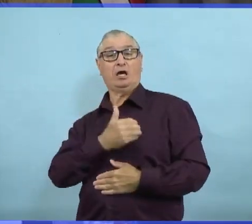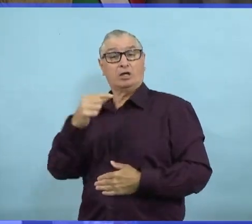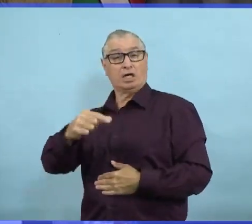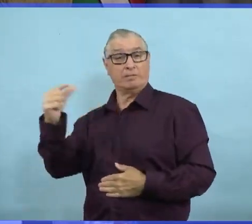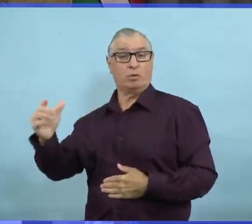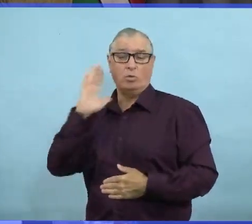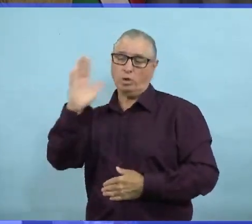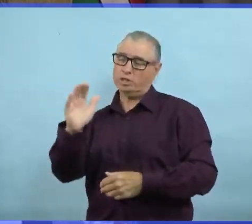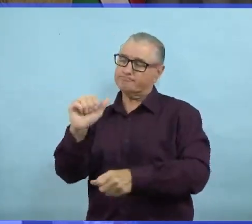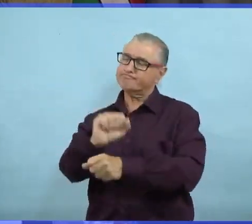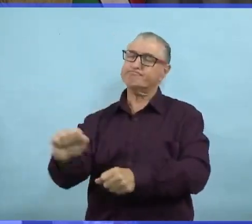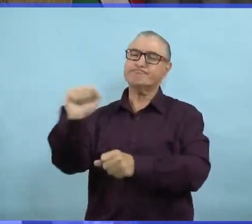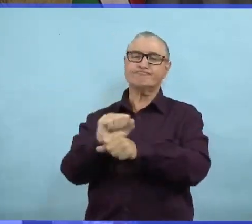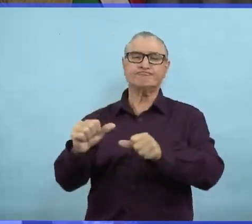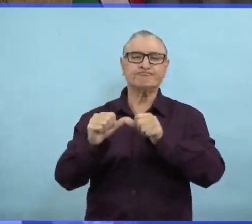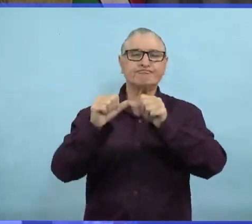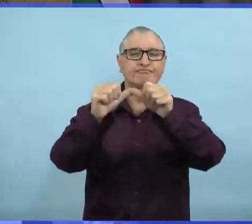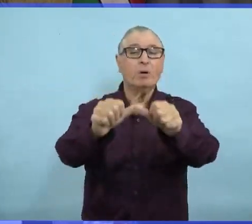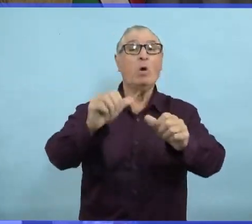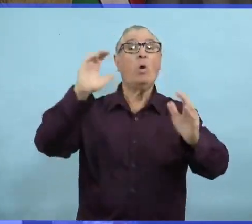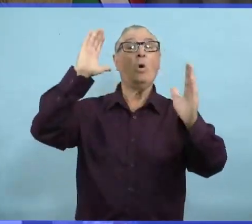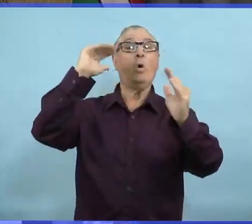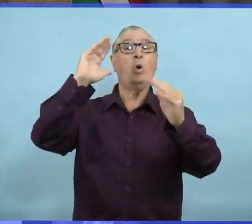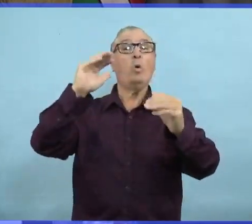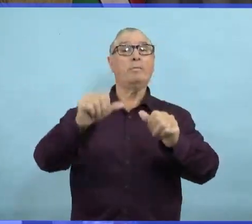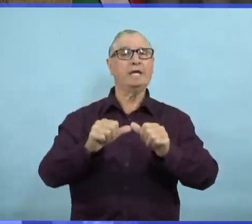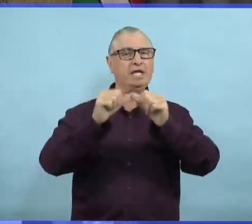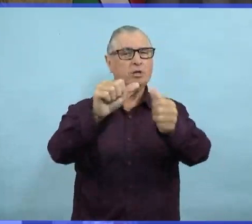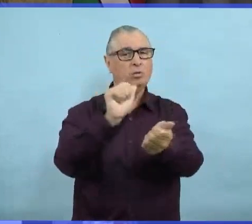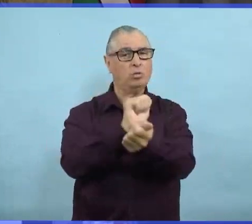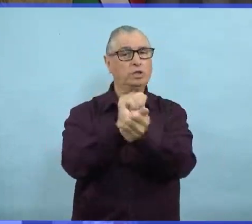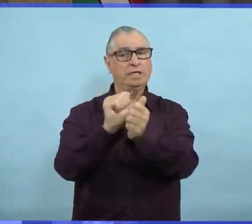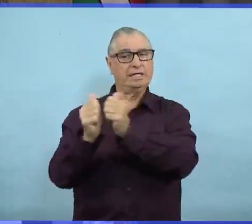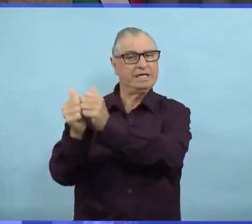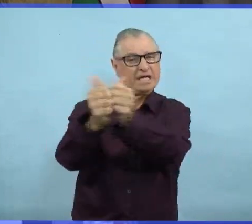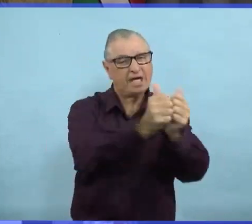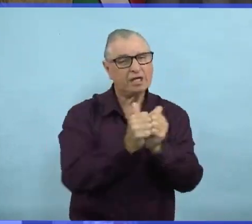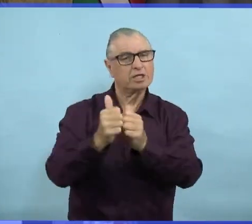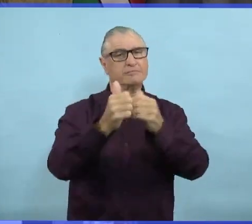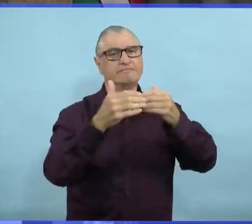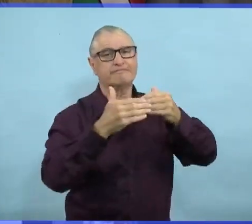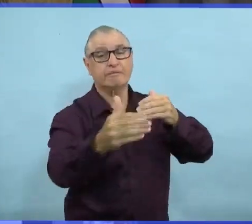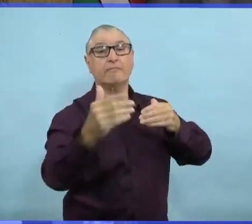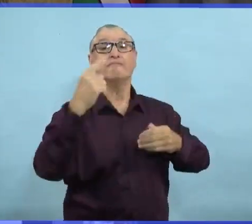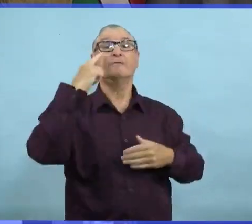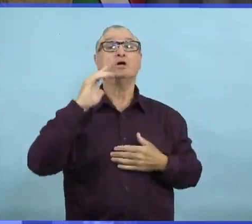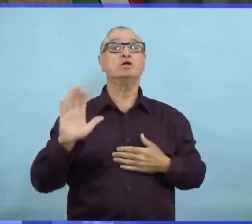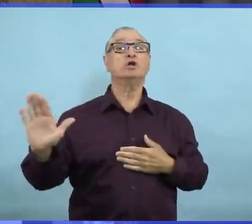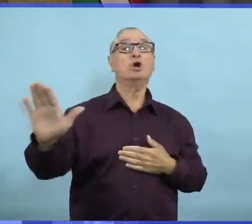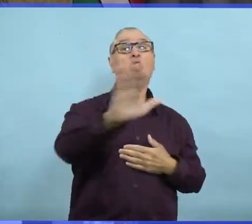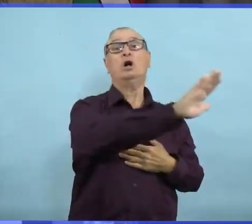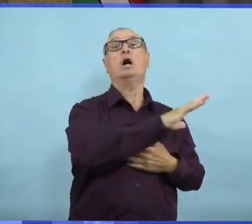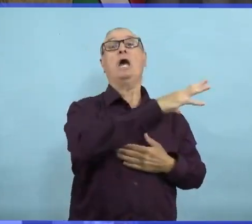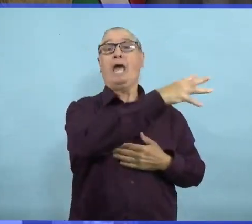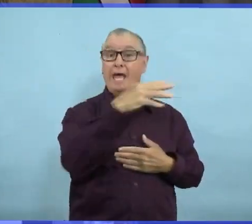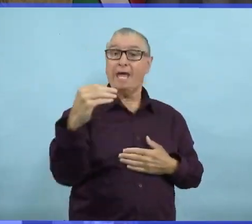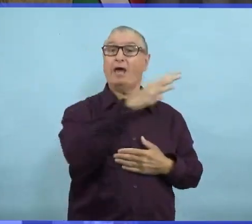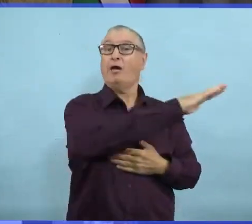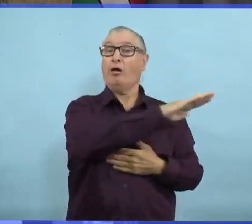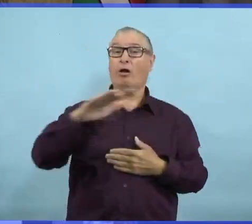hope for all Canadians and for those who choose to come here, new immigrants to our country, as we move